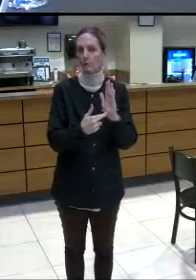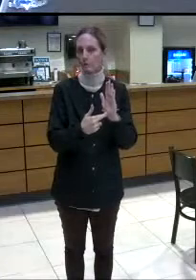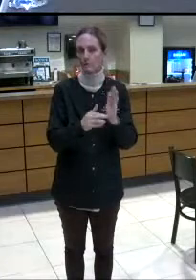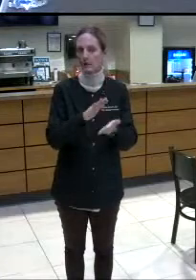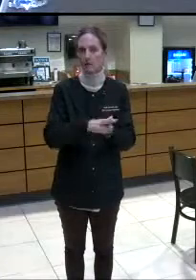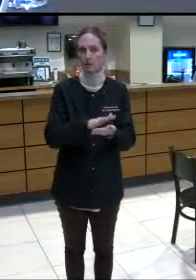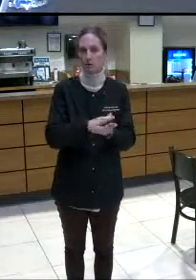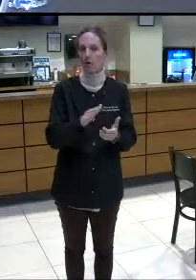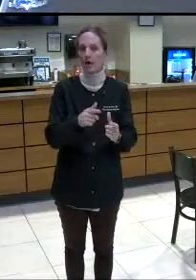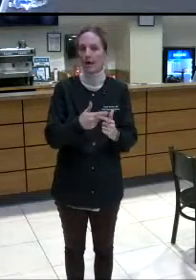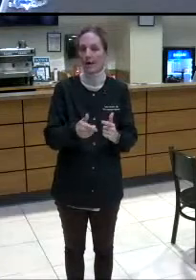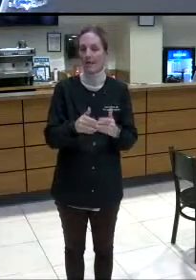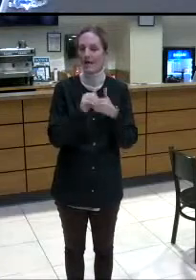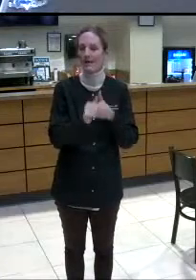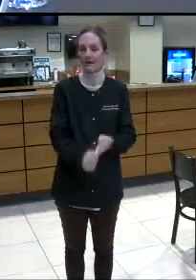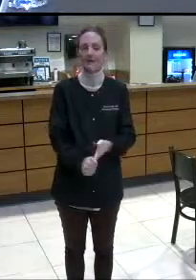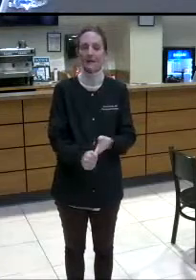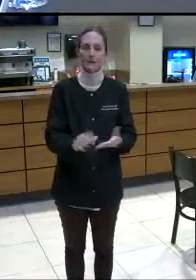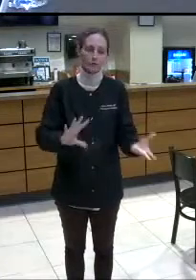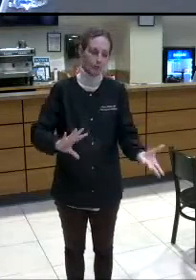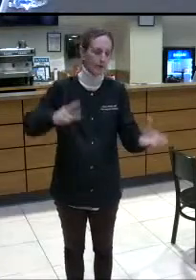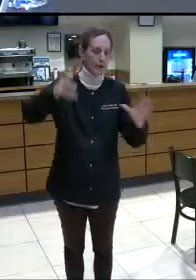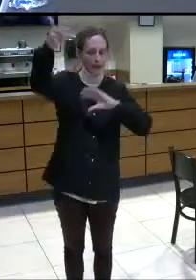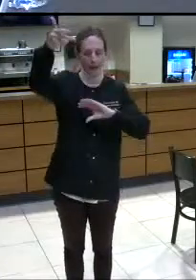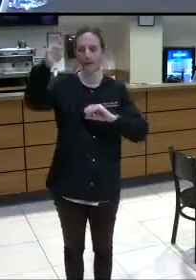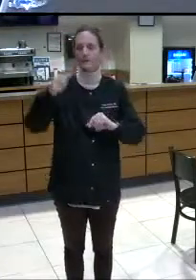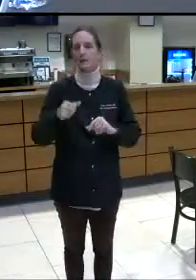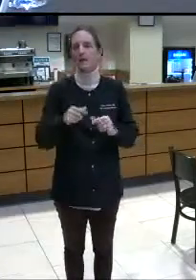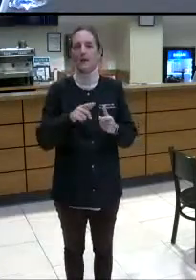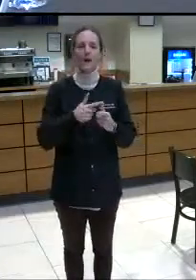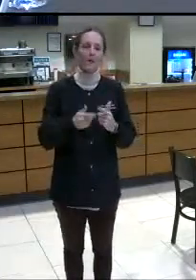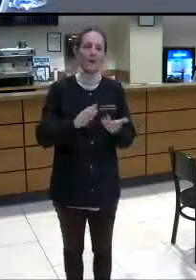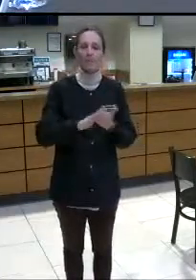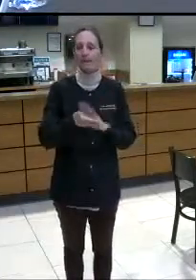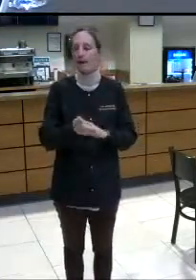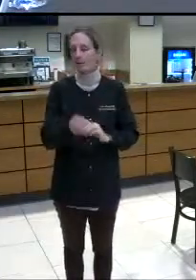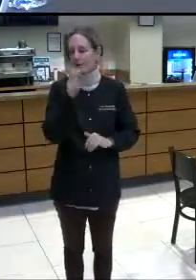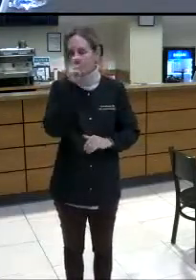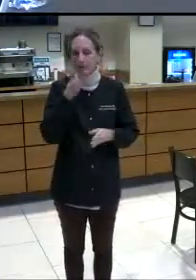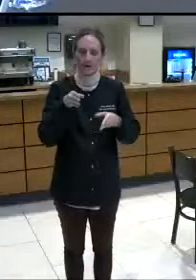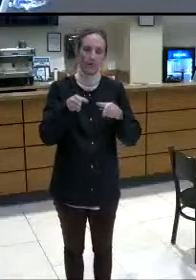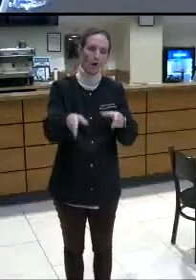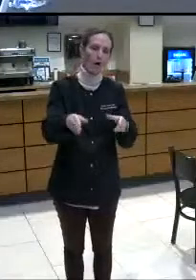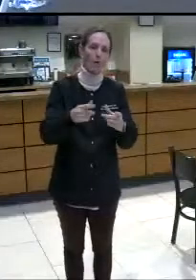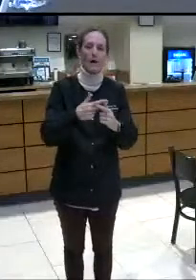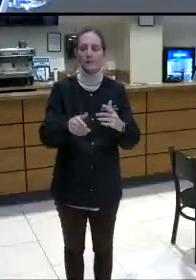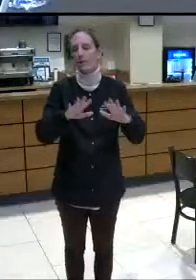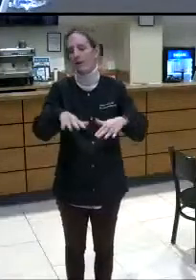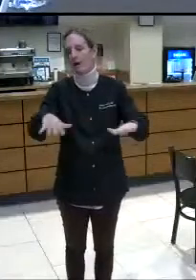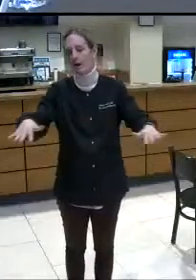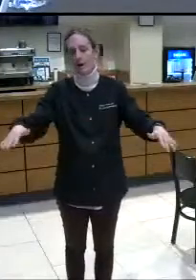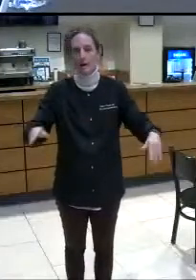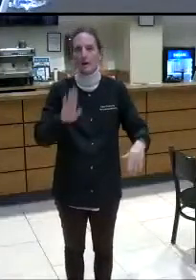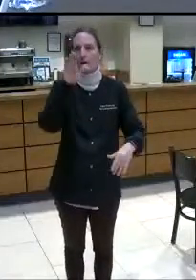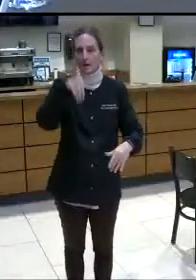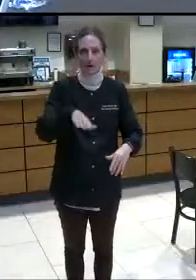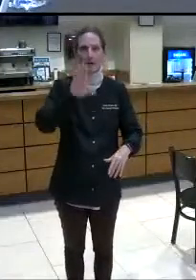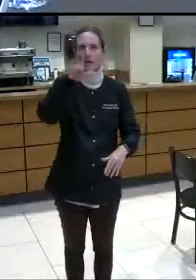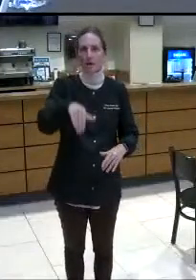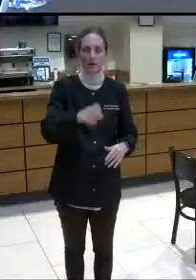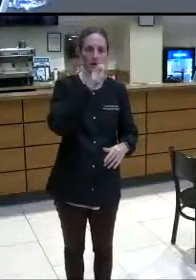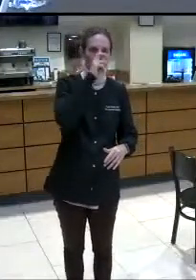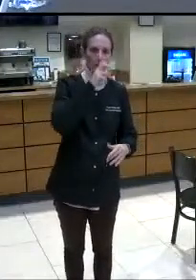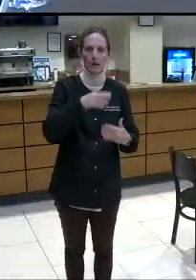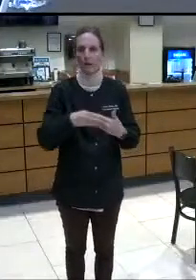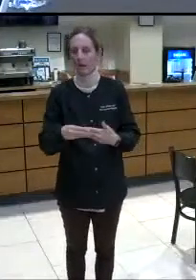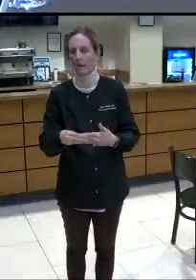then bubbling up in the hallways and and then you know what happened. So I'm trying to figure out